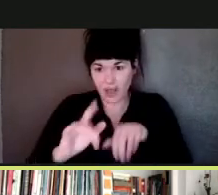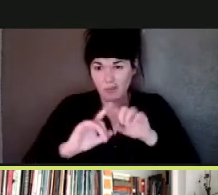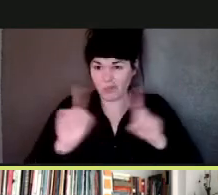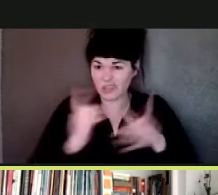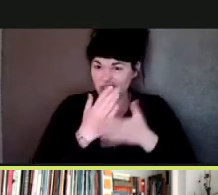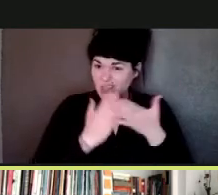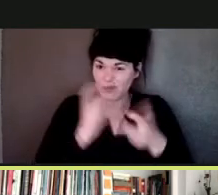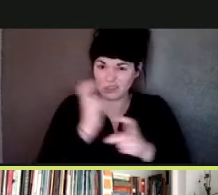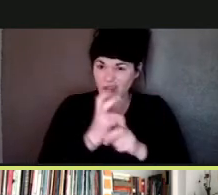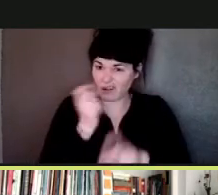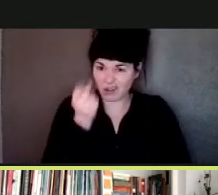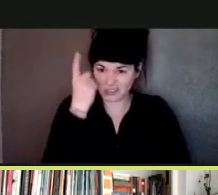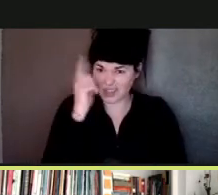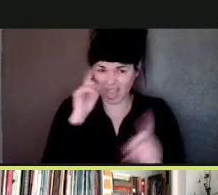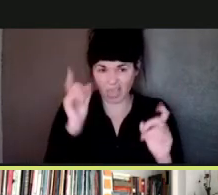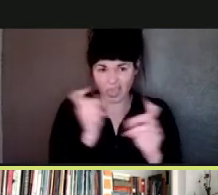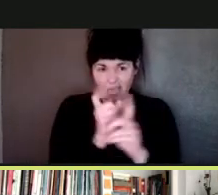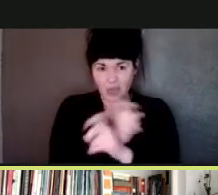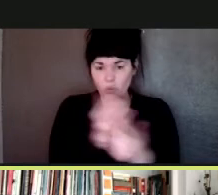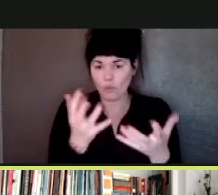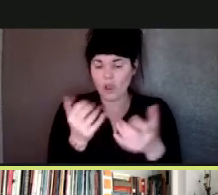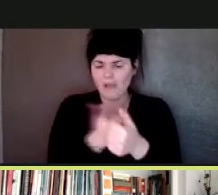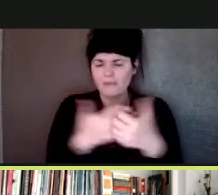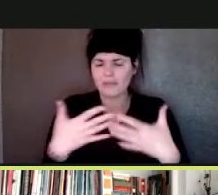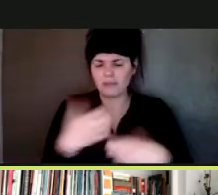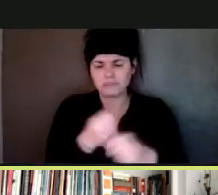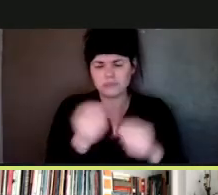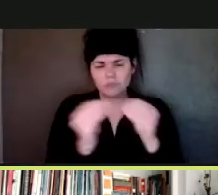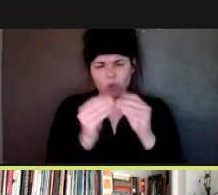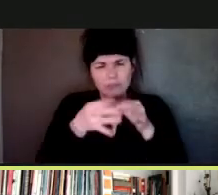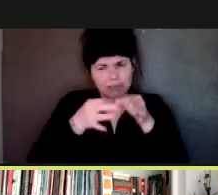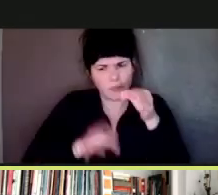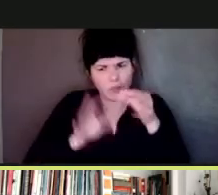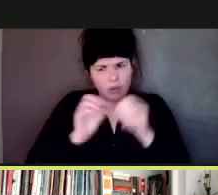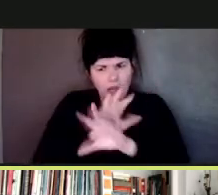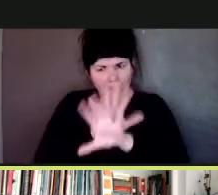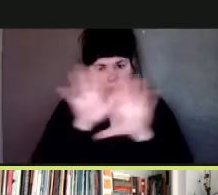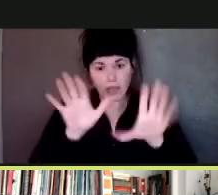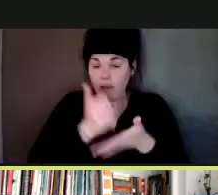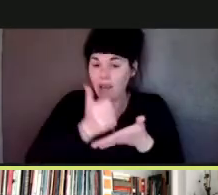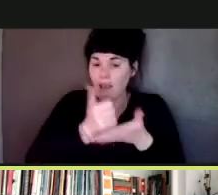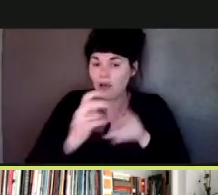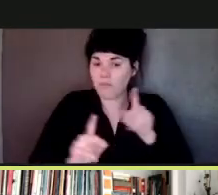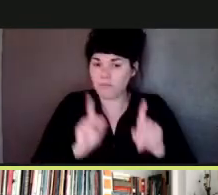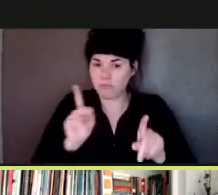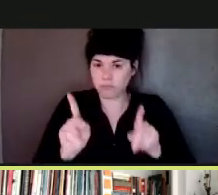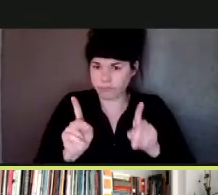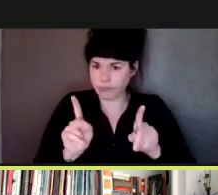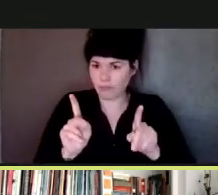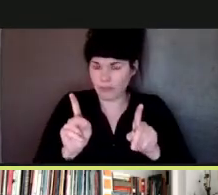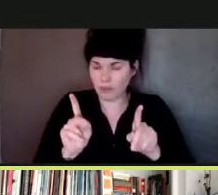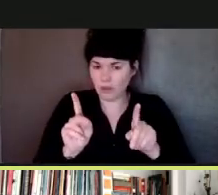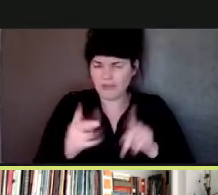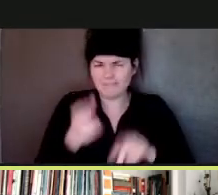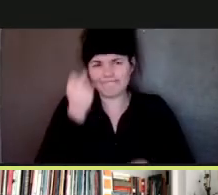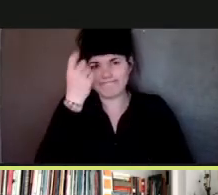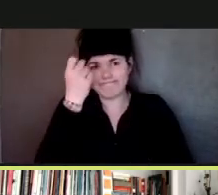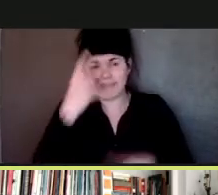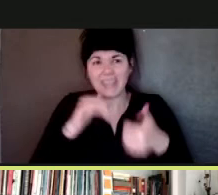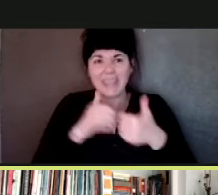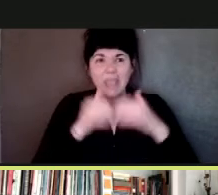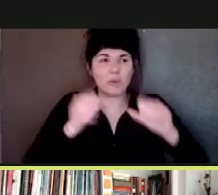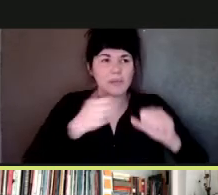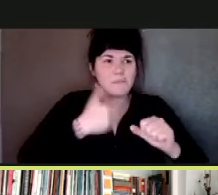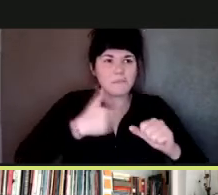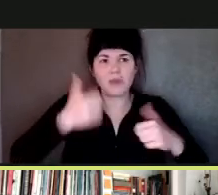to make things simple and clear and to help people have good communication strategies so they can have